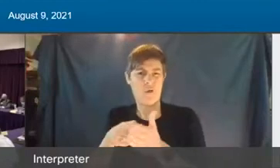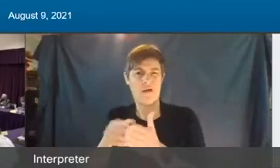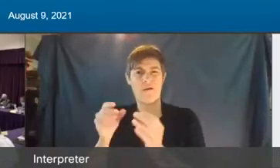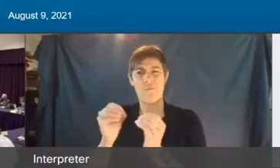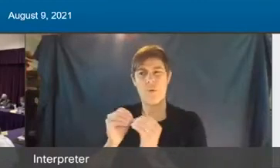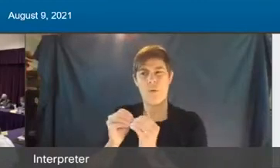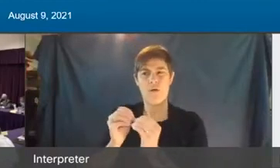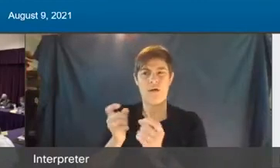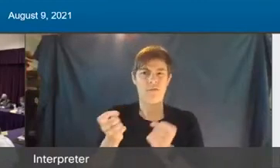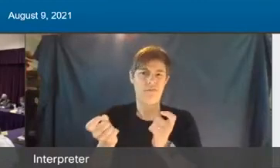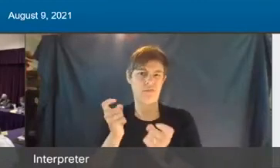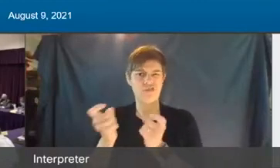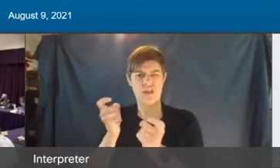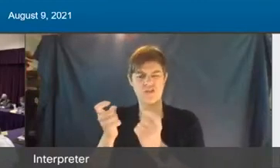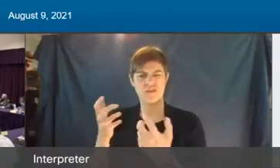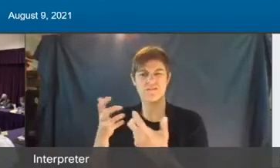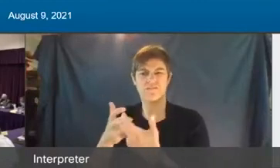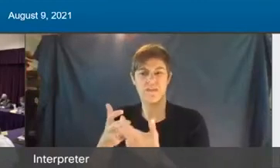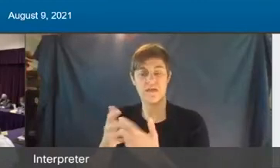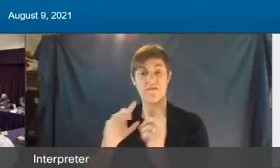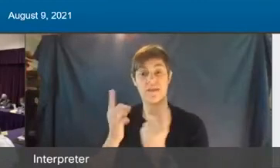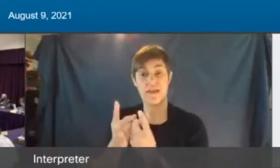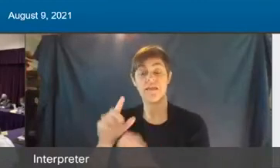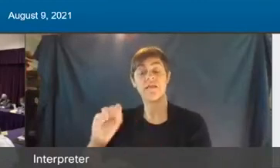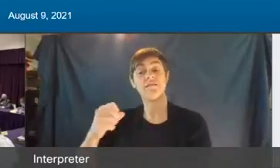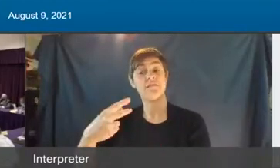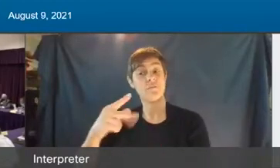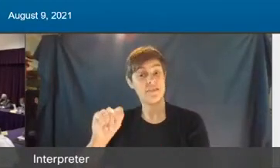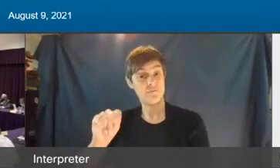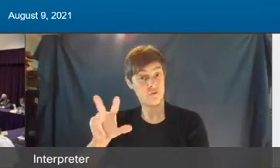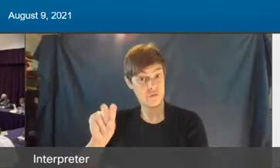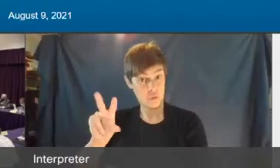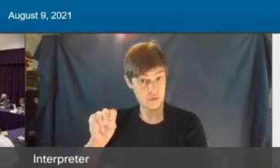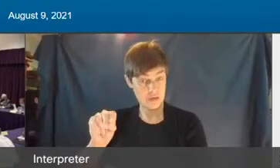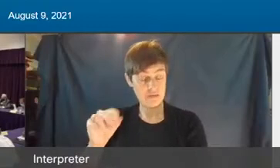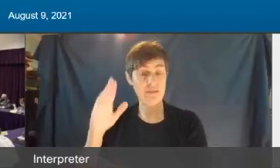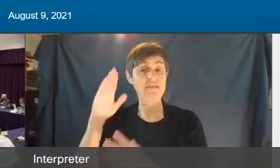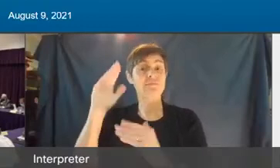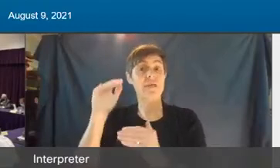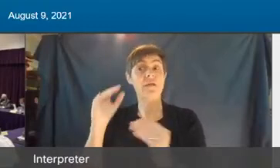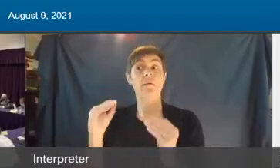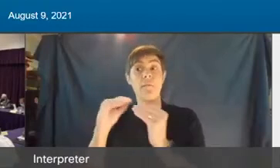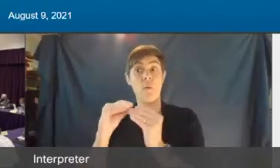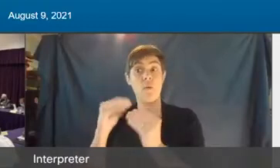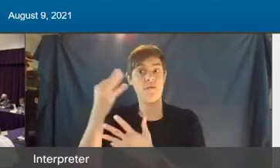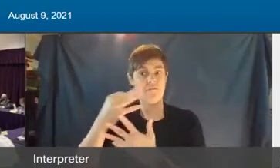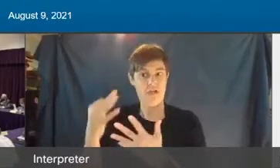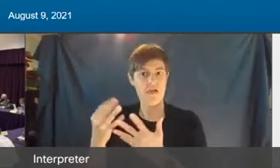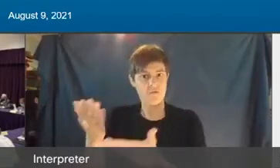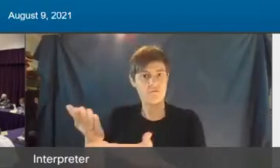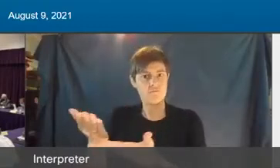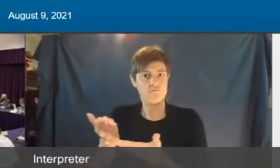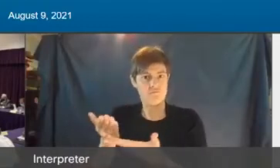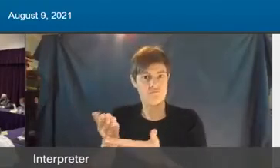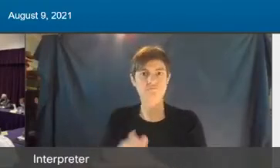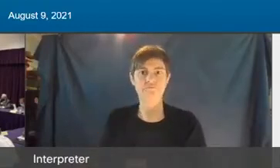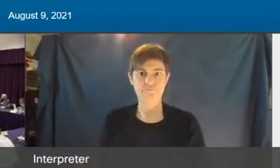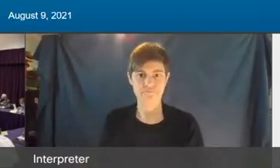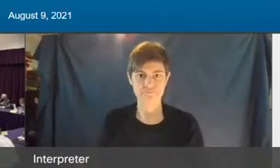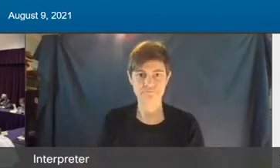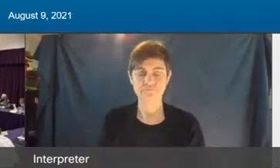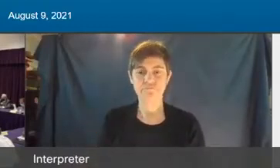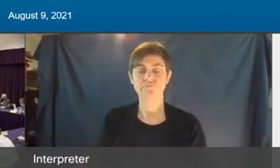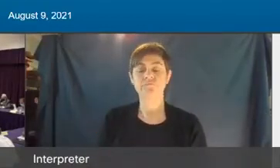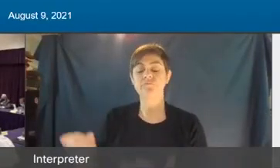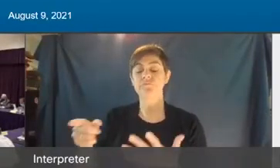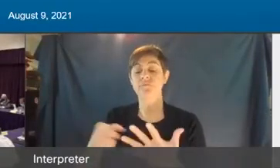data. And then by September 30th, we're expecting another set of files to be released.